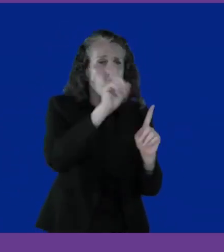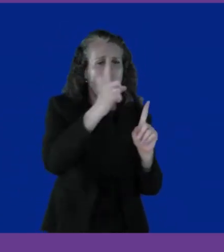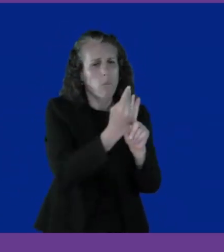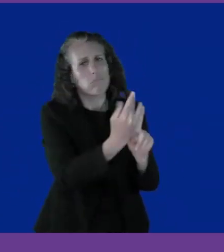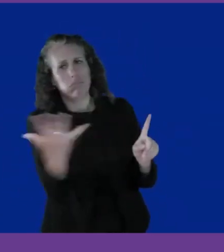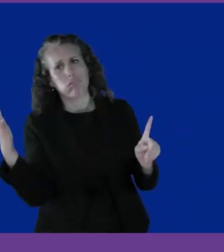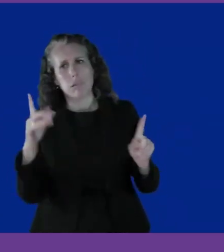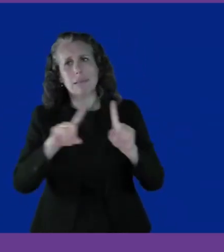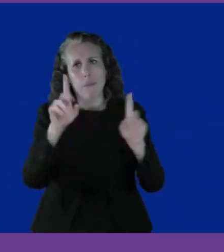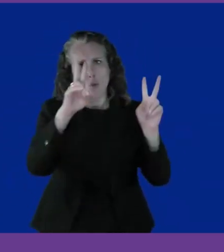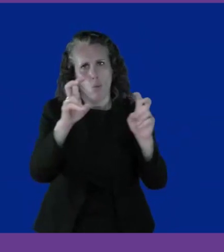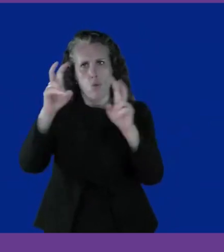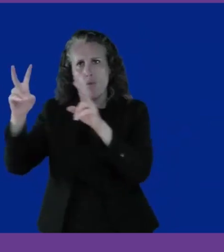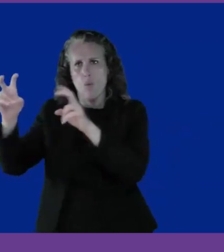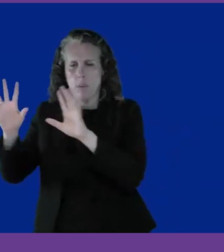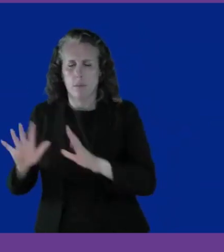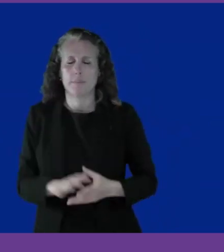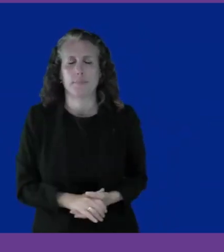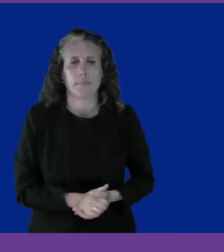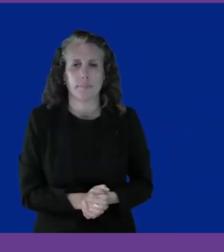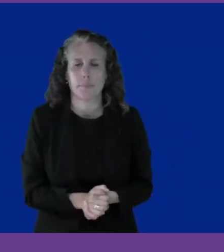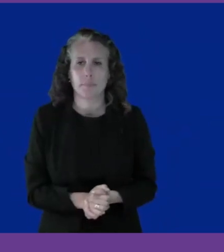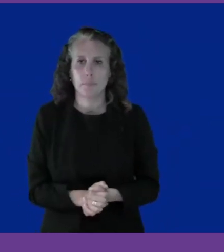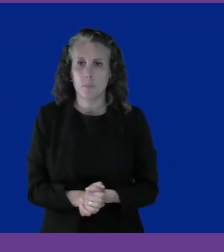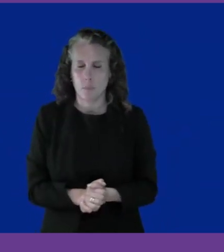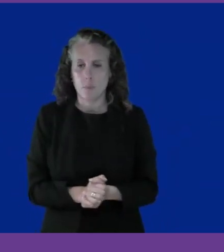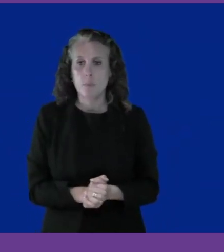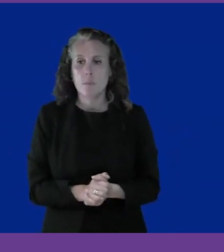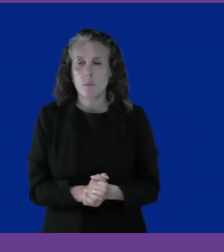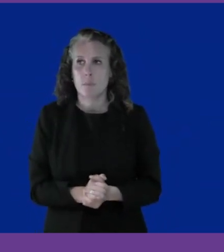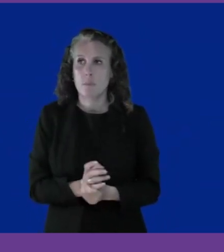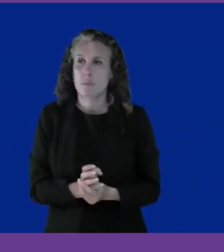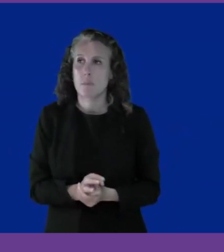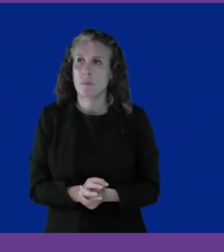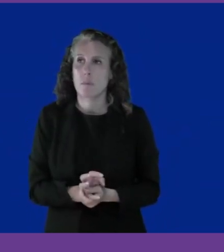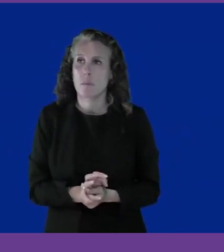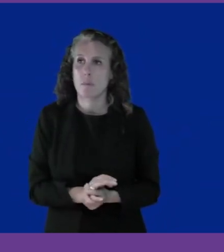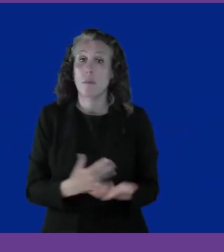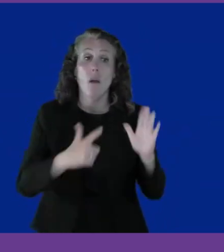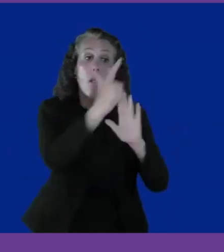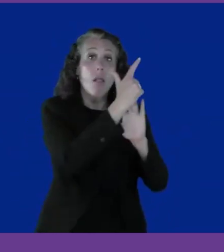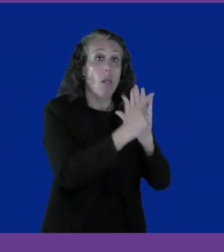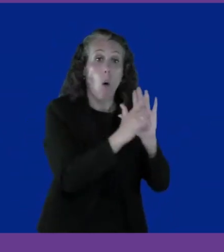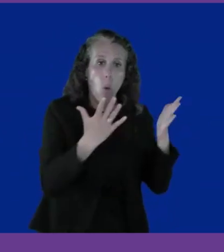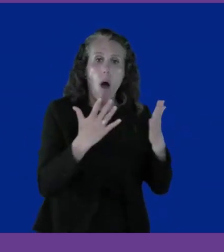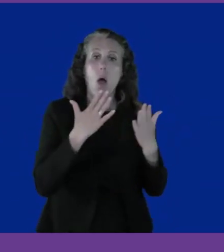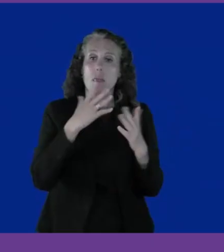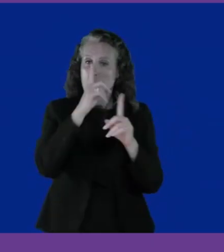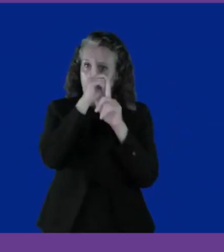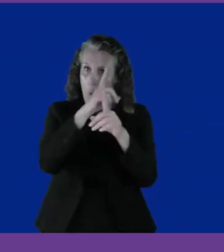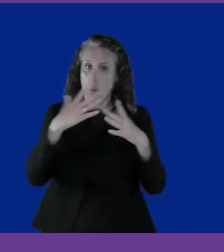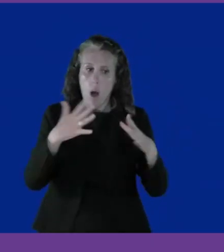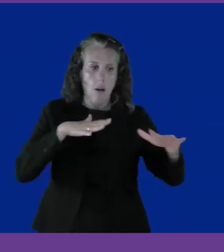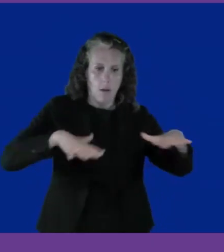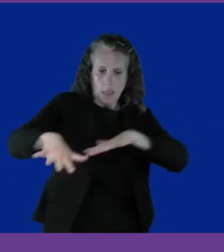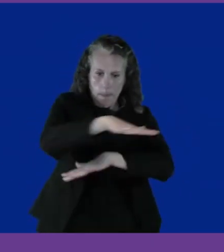And ultimately, this regulation wants to ensure that environments, both physical and